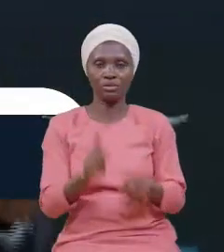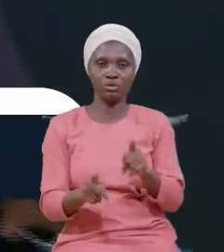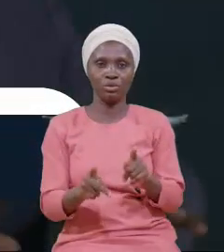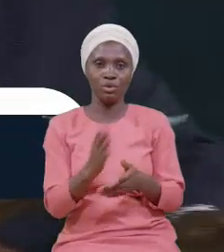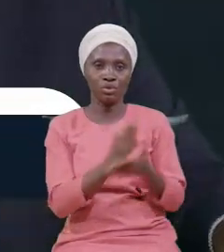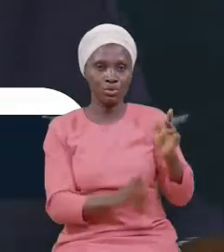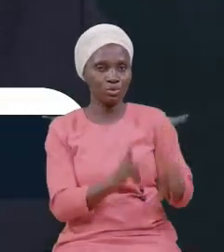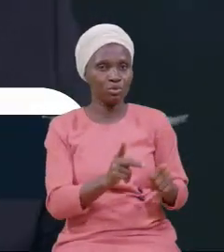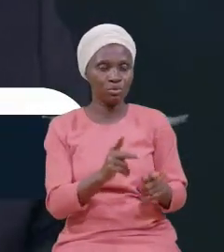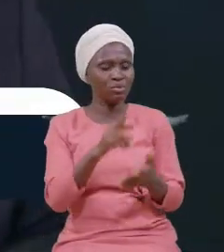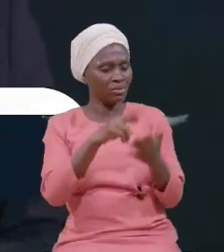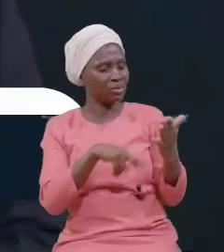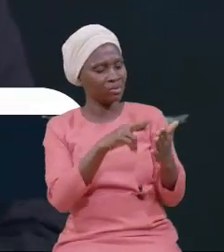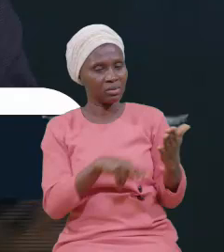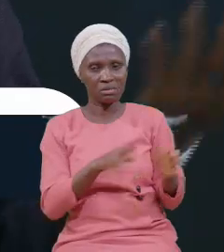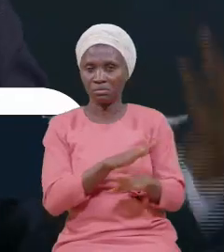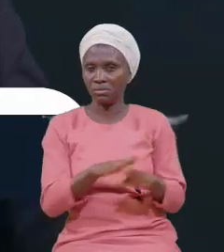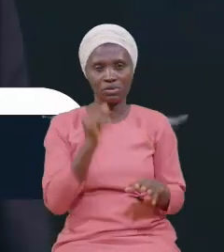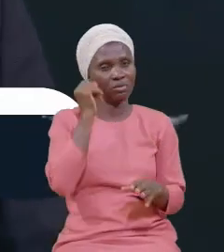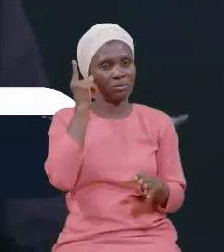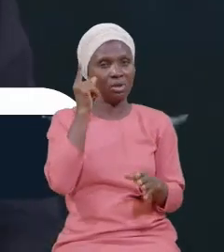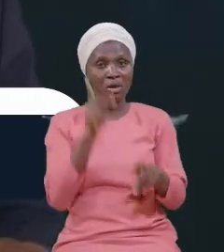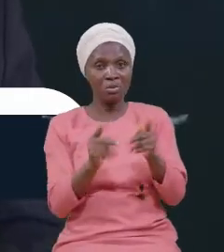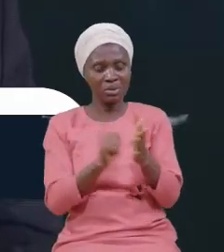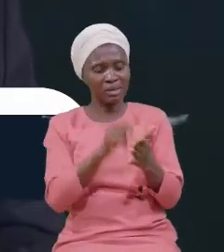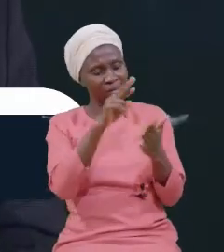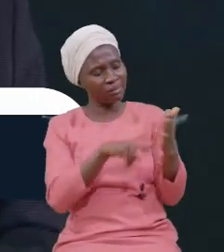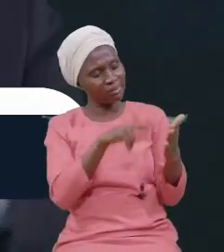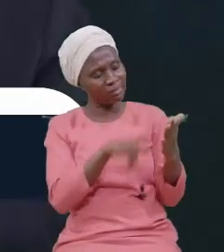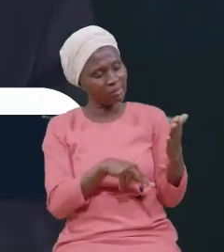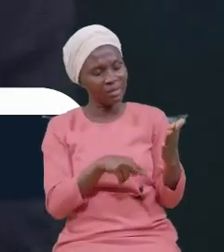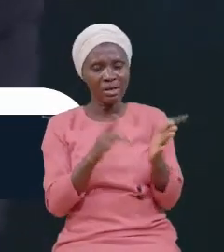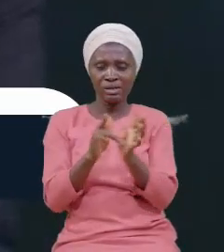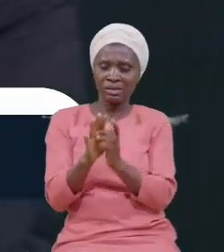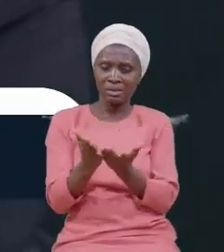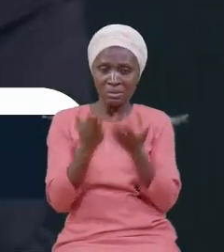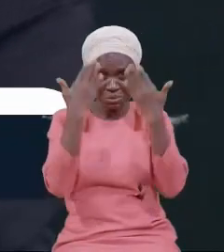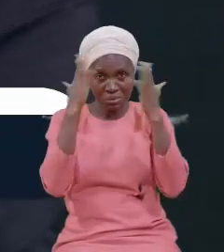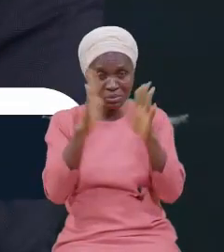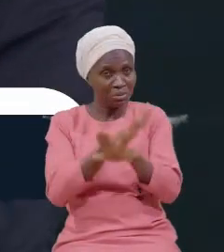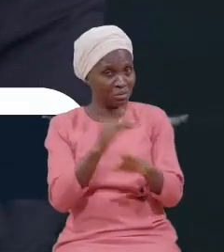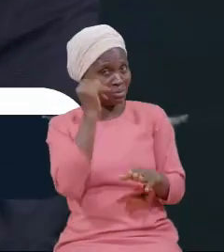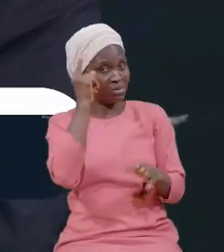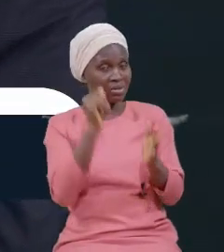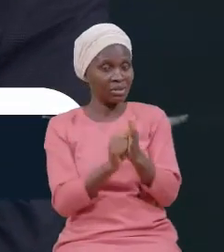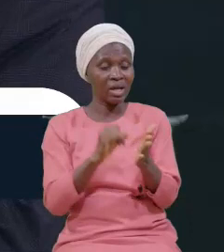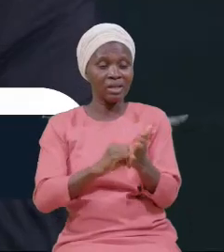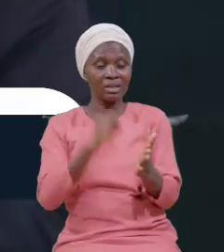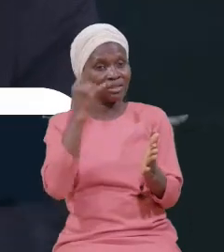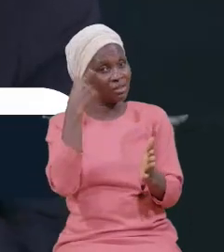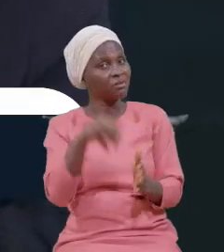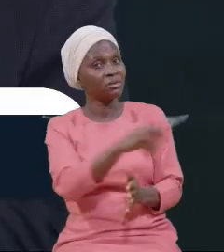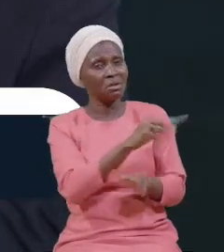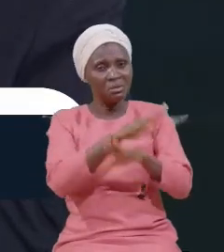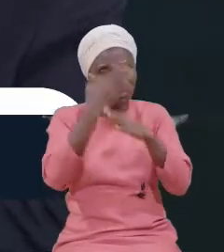The people who go through the scriptures and they don't know it's for them. And they don't know the provision of the Lord and the promise